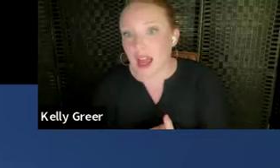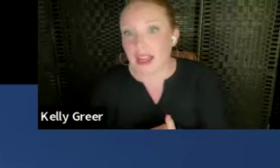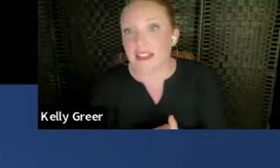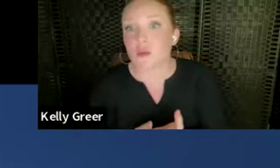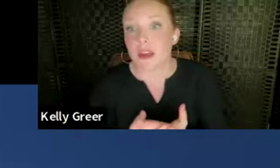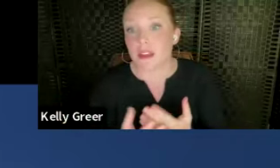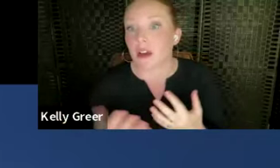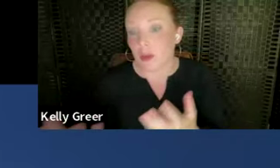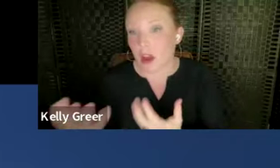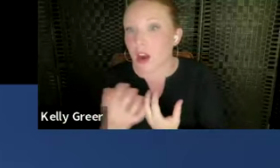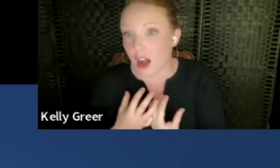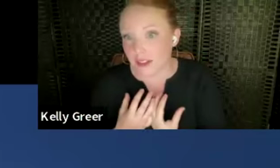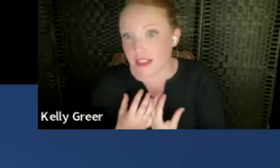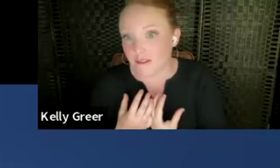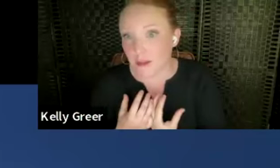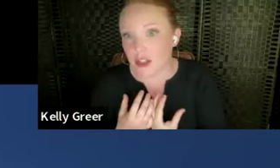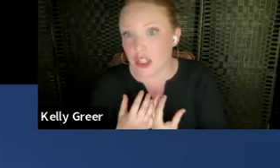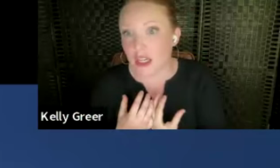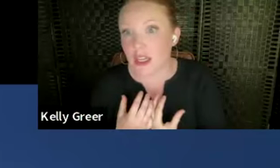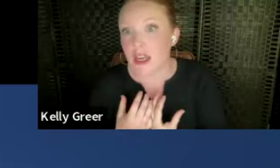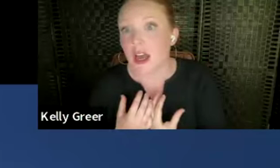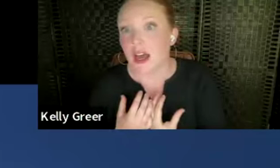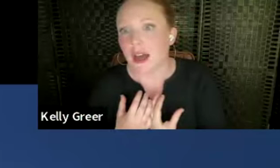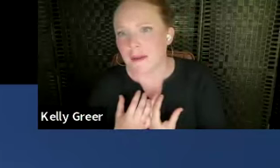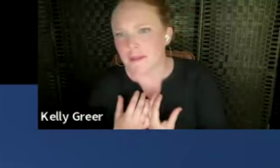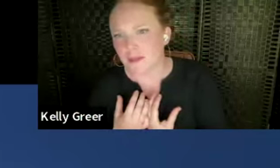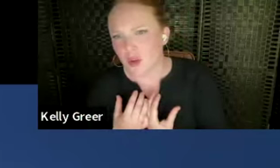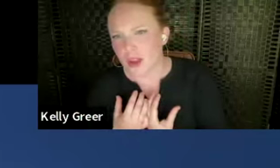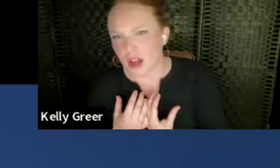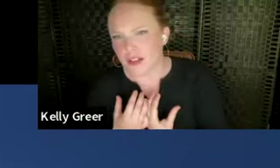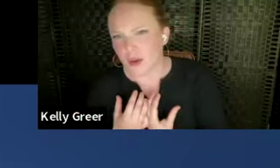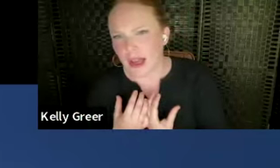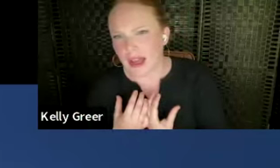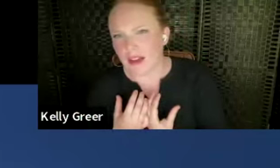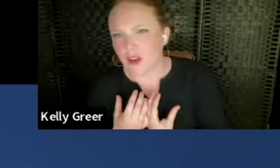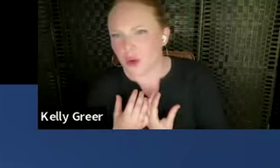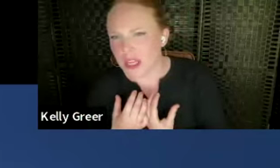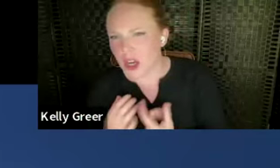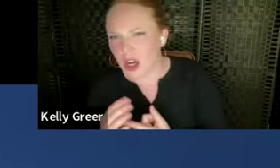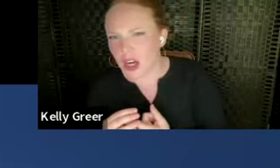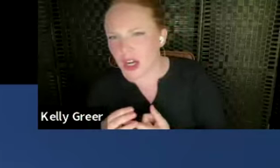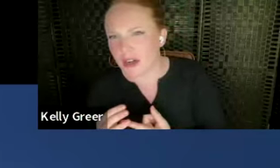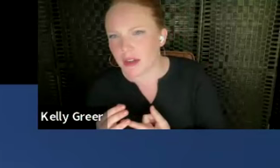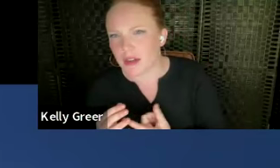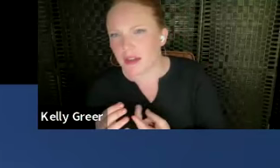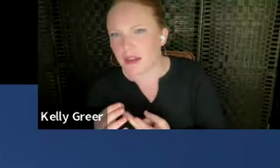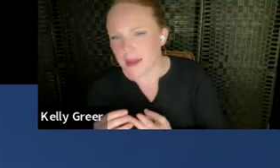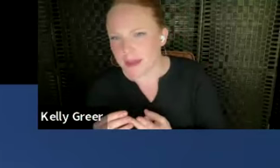PowerPoint slides with our office information. We also have